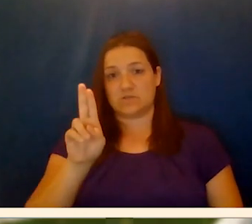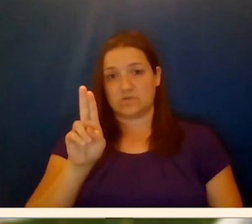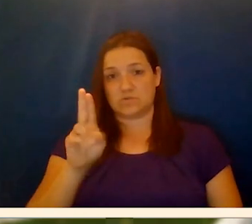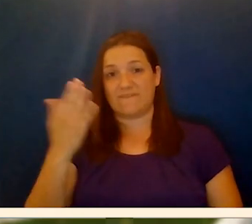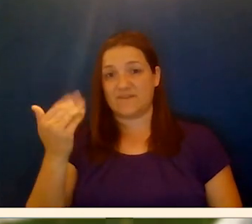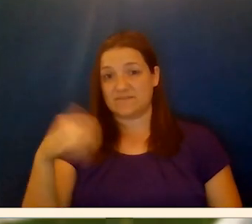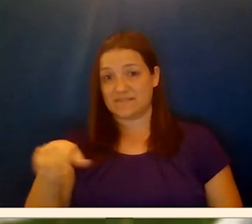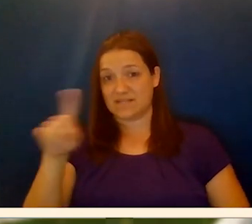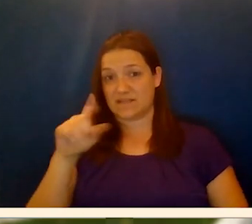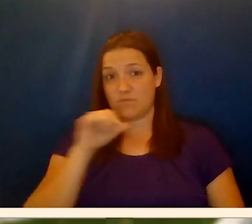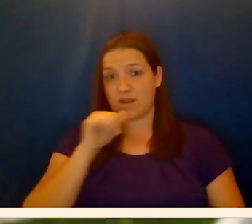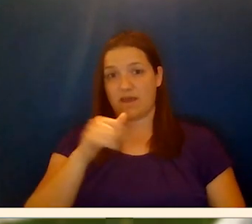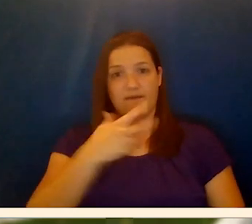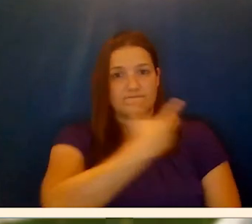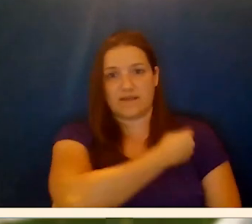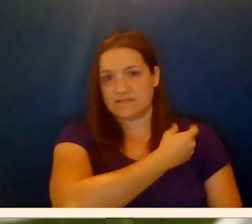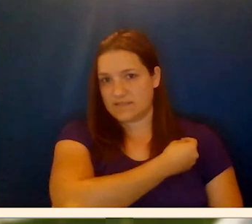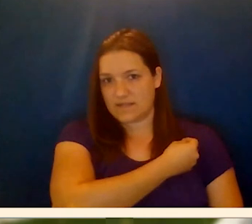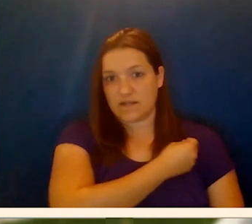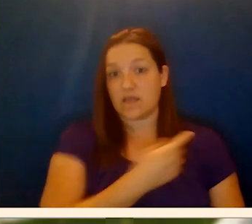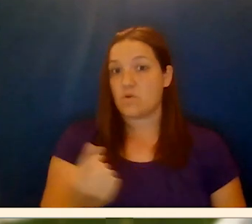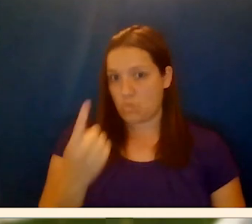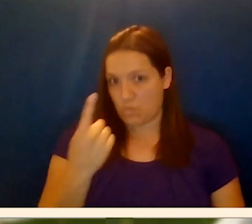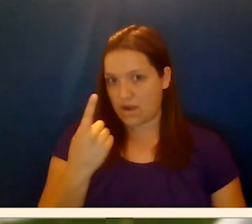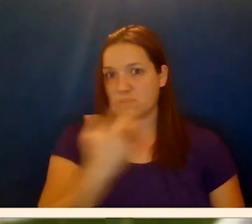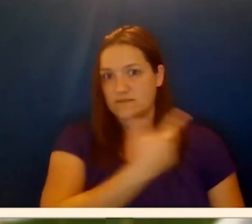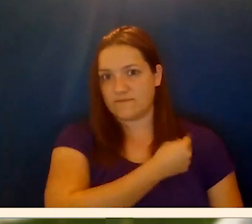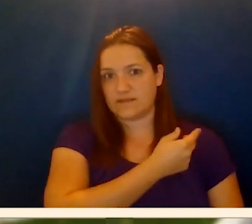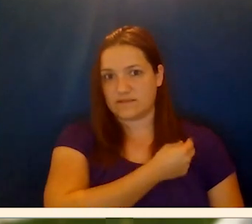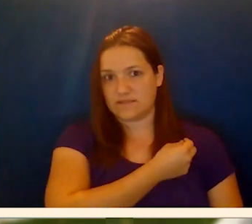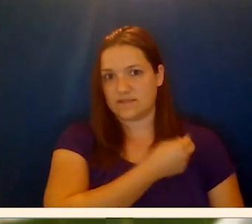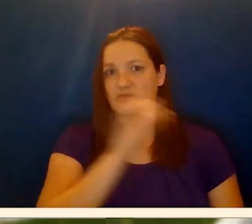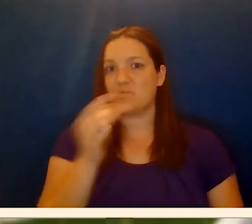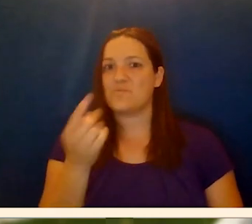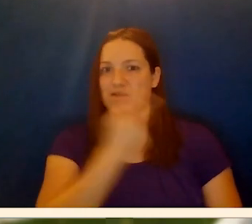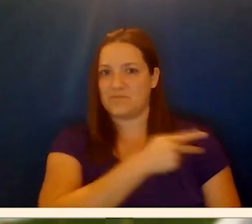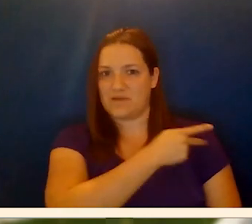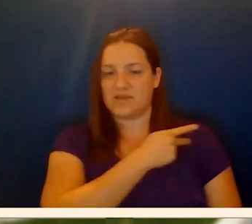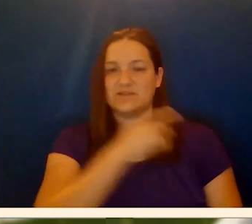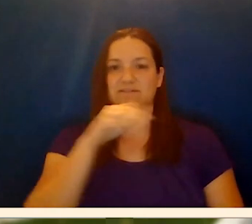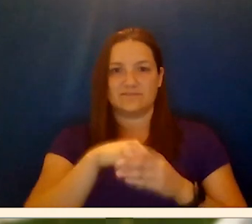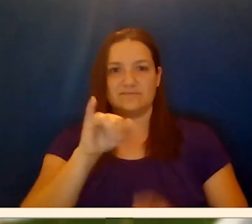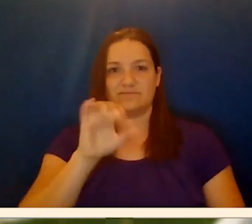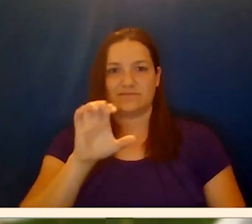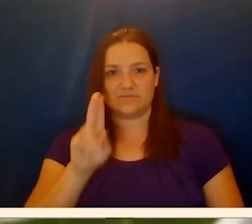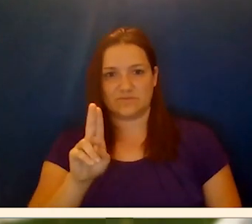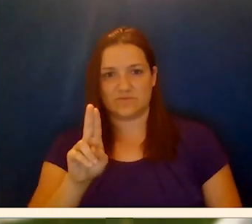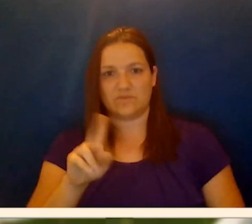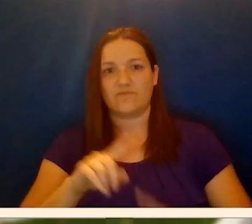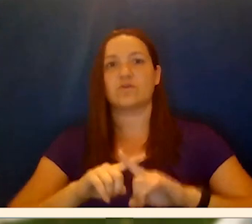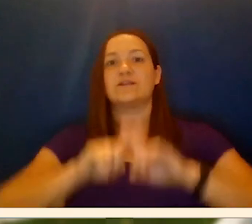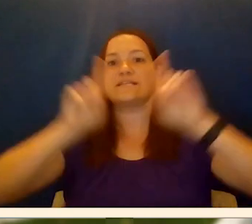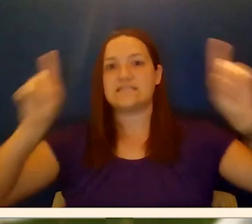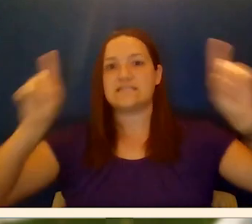one that is vaccinated is one of those patients that's in the ICU for a completely unrelated condition. They're not